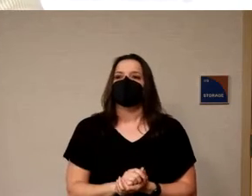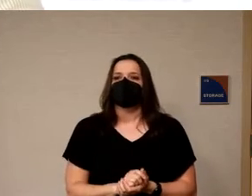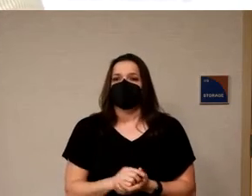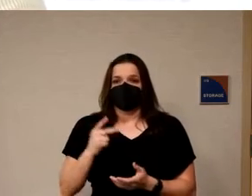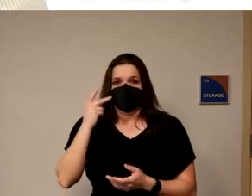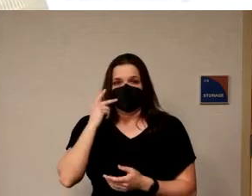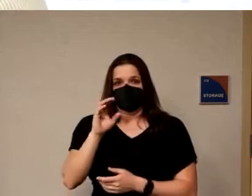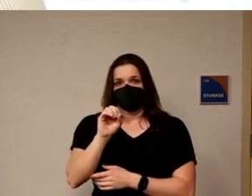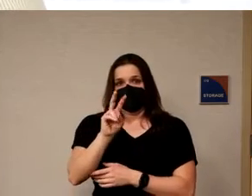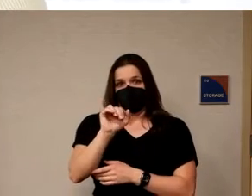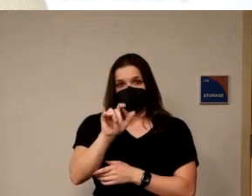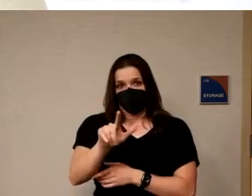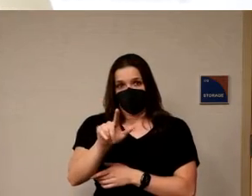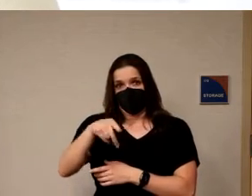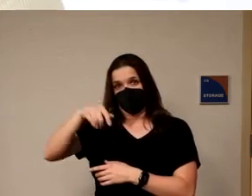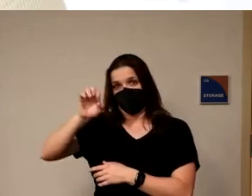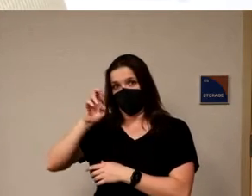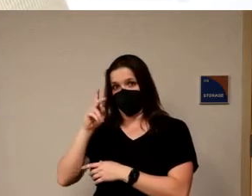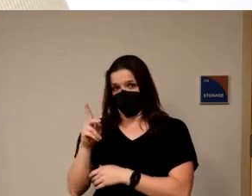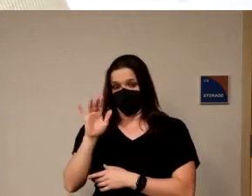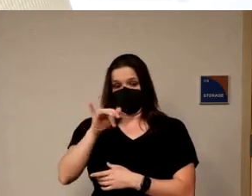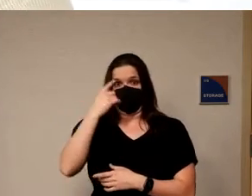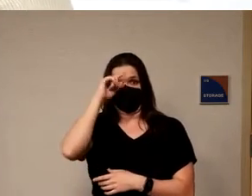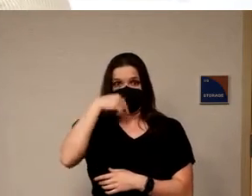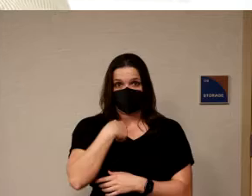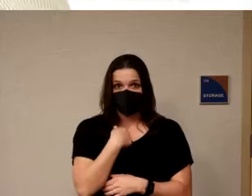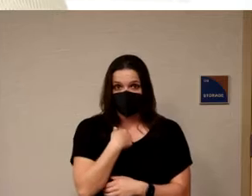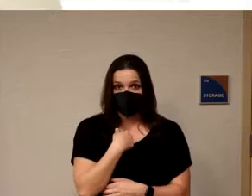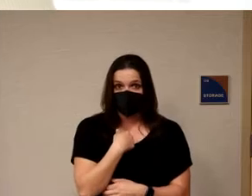you can see Oval Park just seemed to me